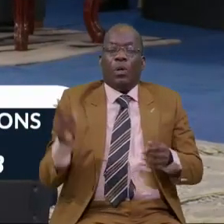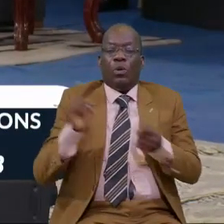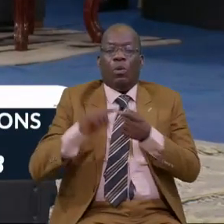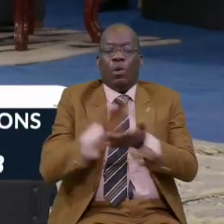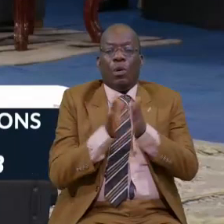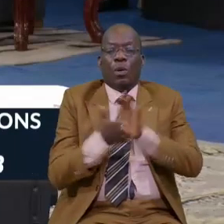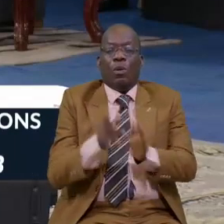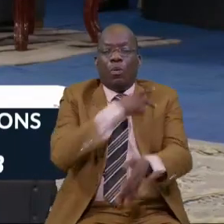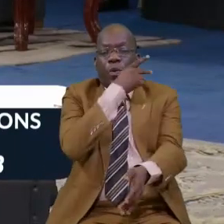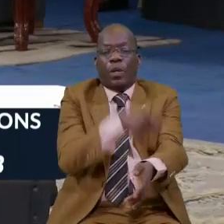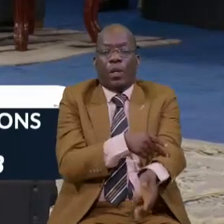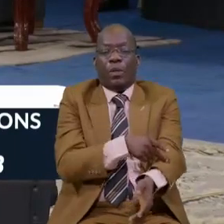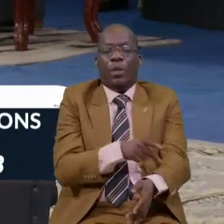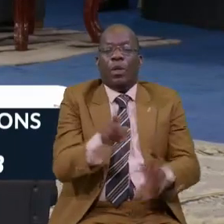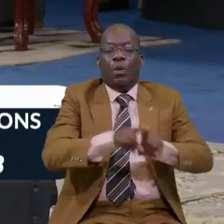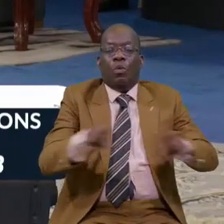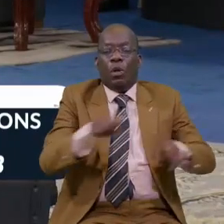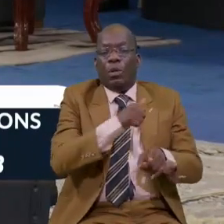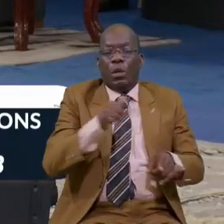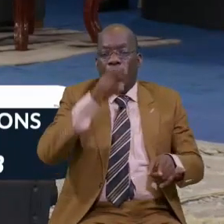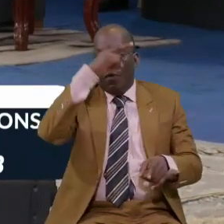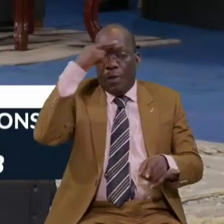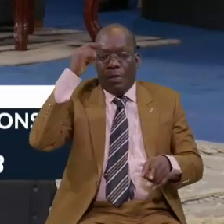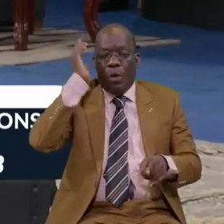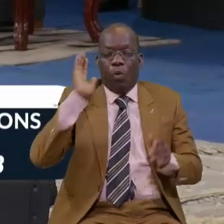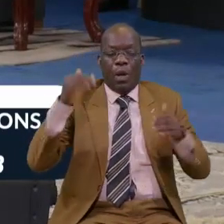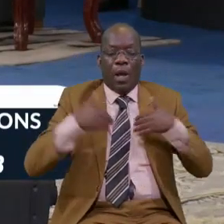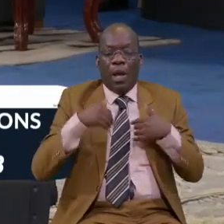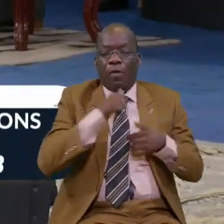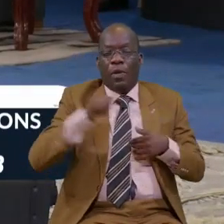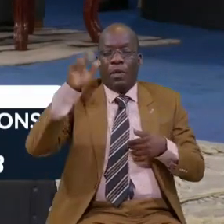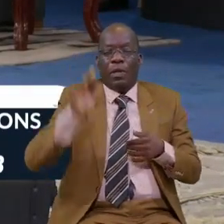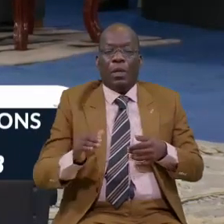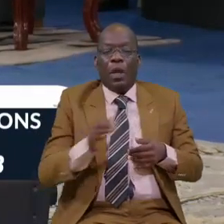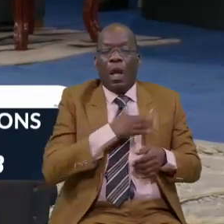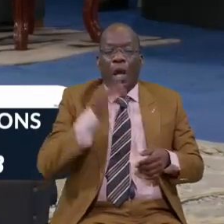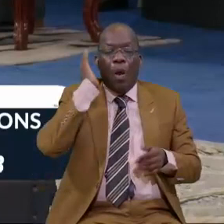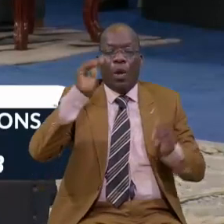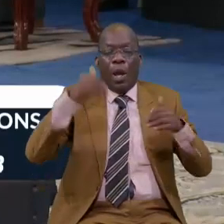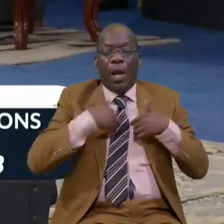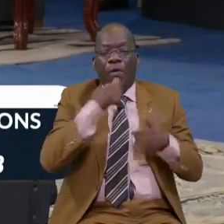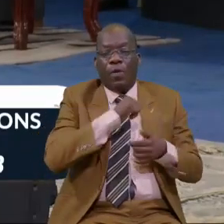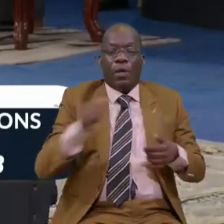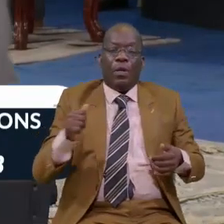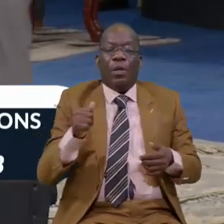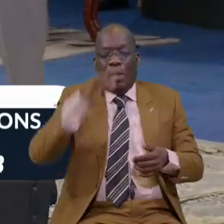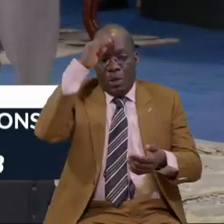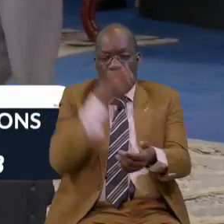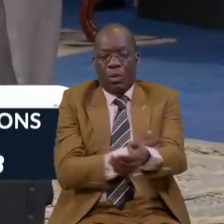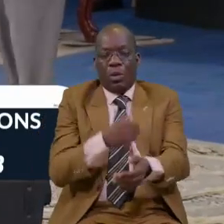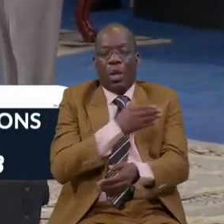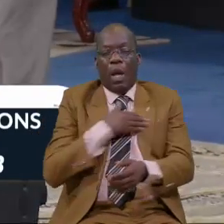virgin shall be with child and shall bring forth his son, and they shall call